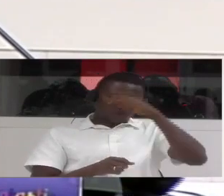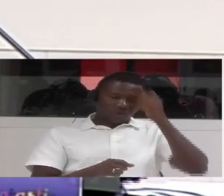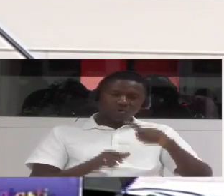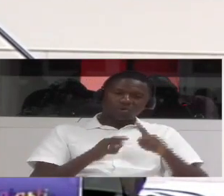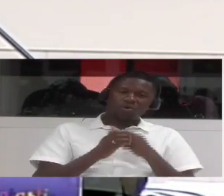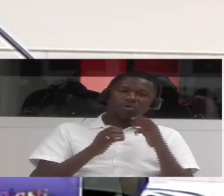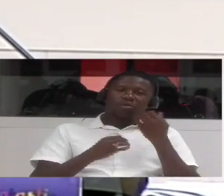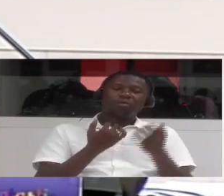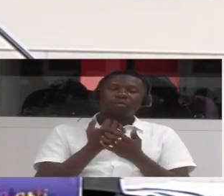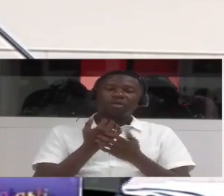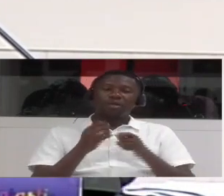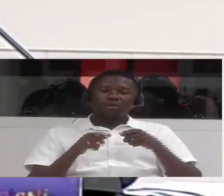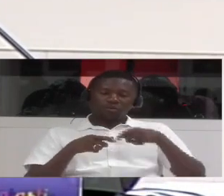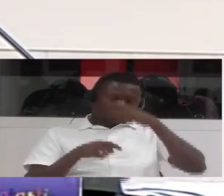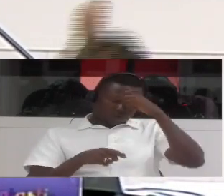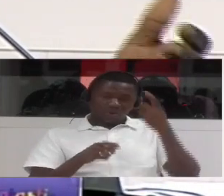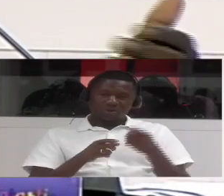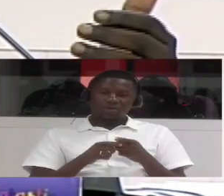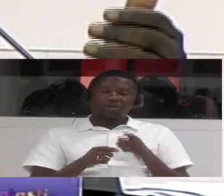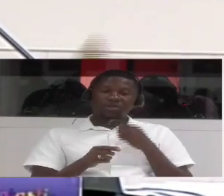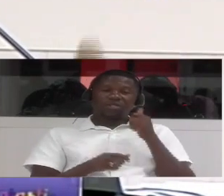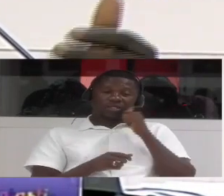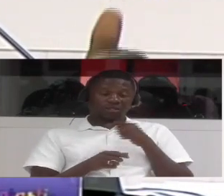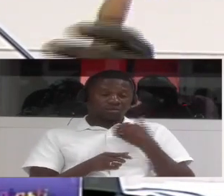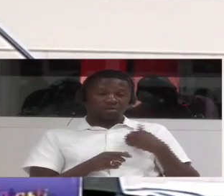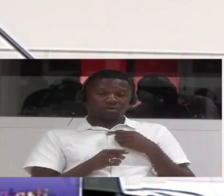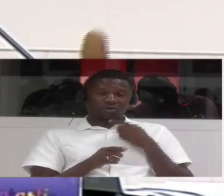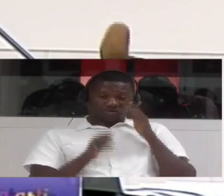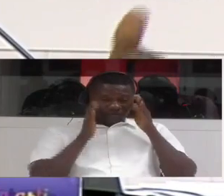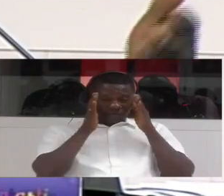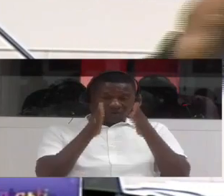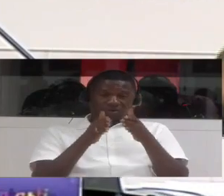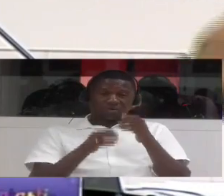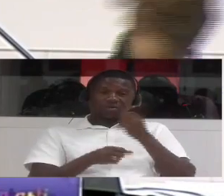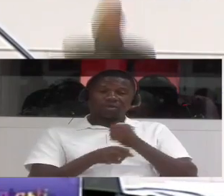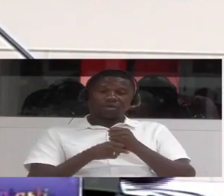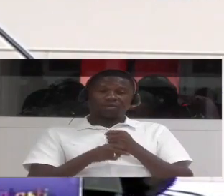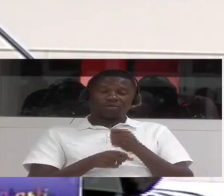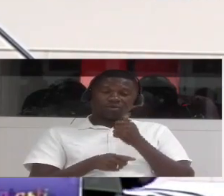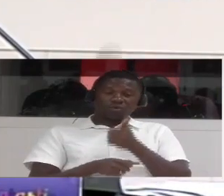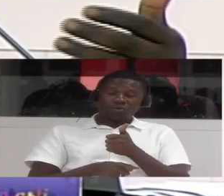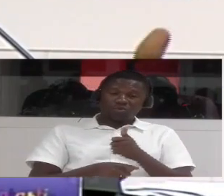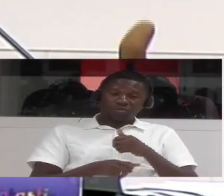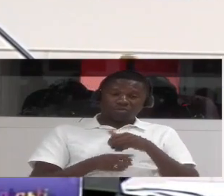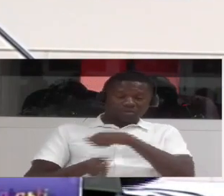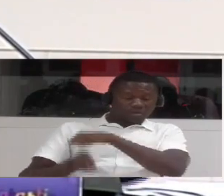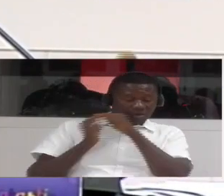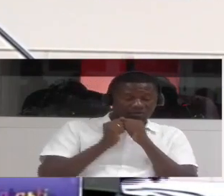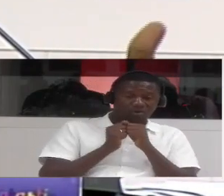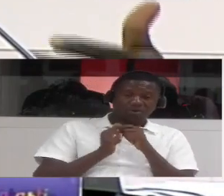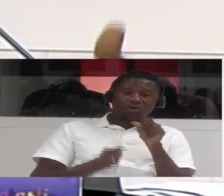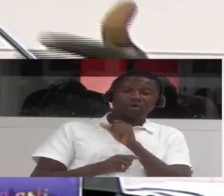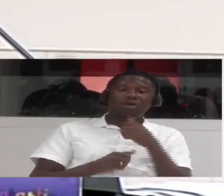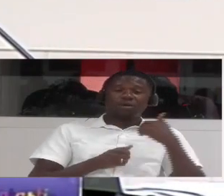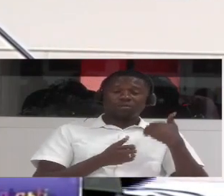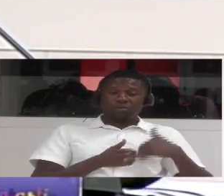these people is that they oftentimes focus on making good beds for other people and not for themselves. So